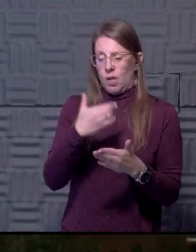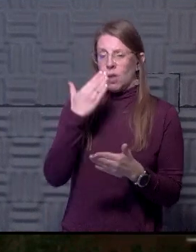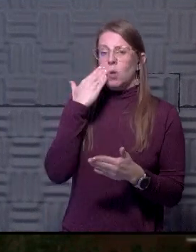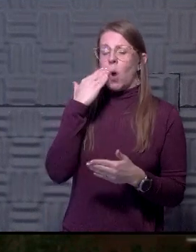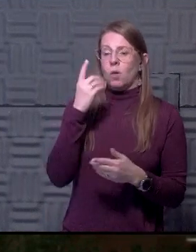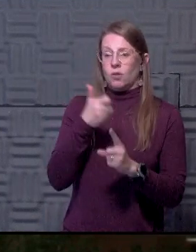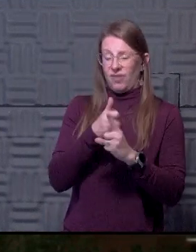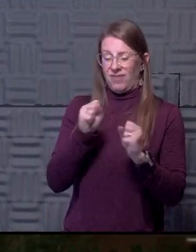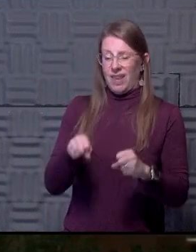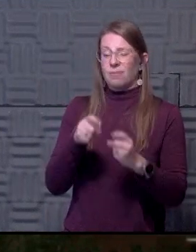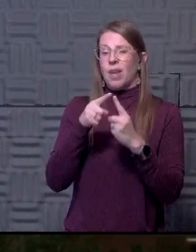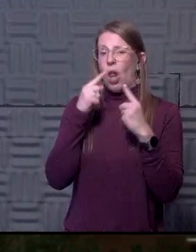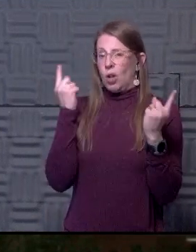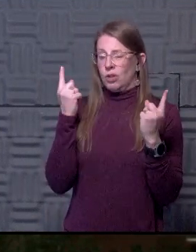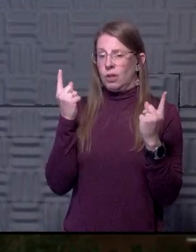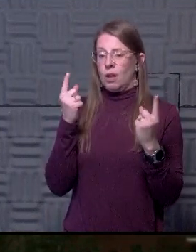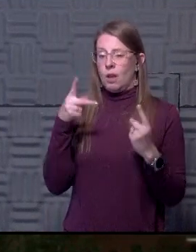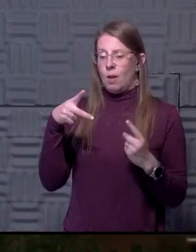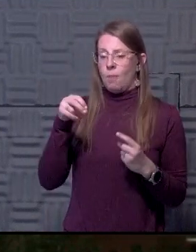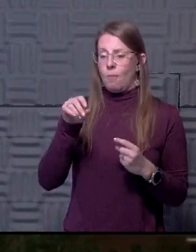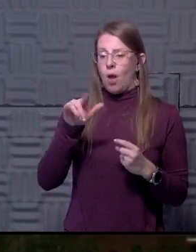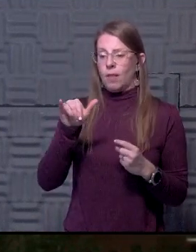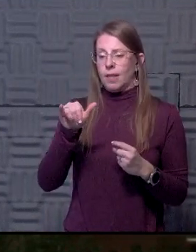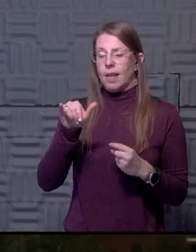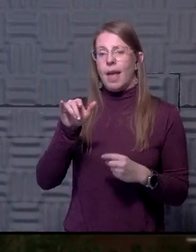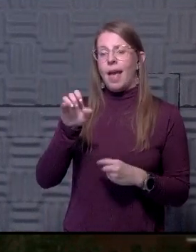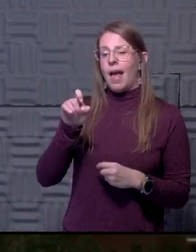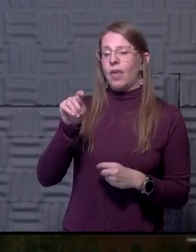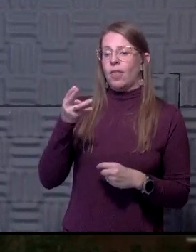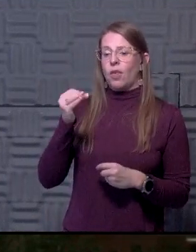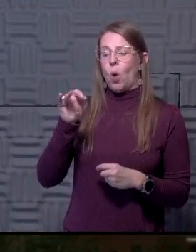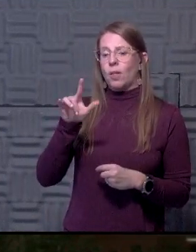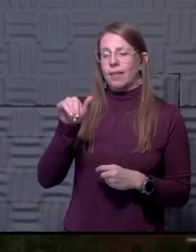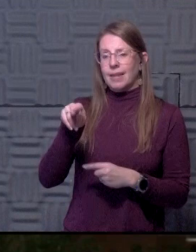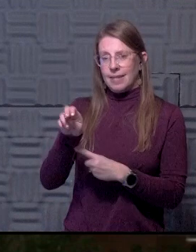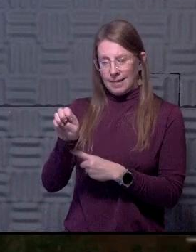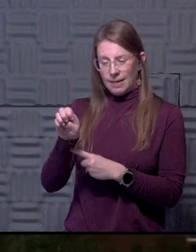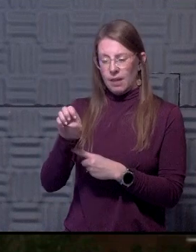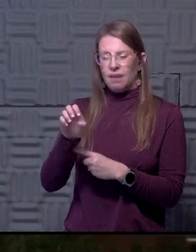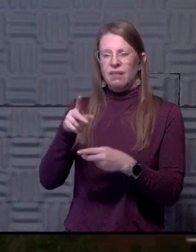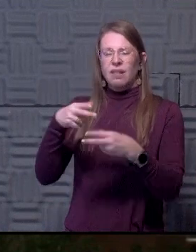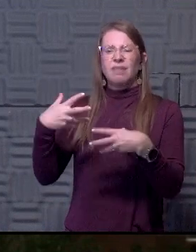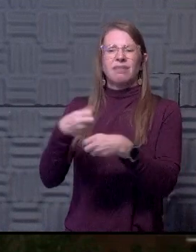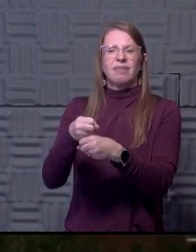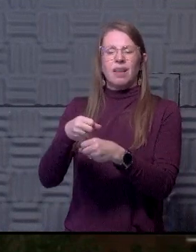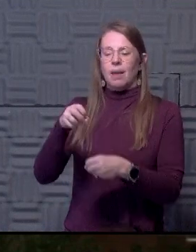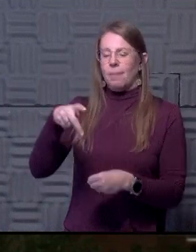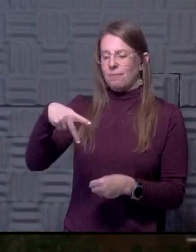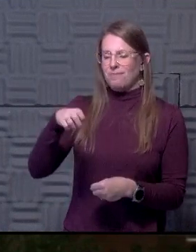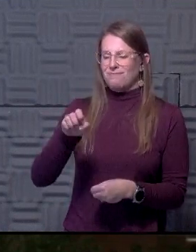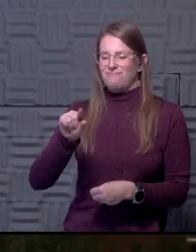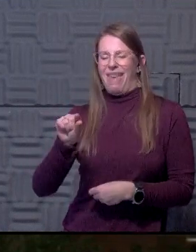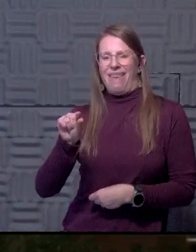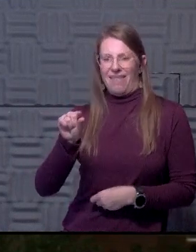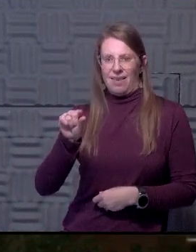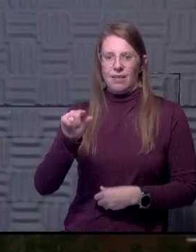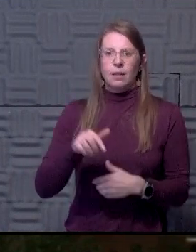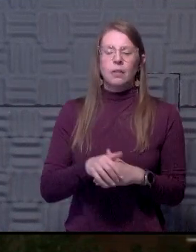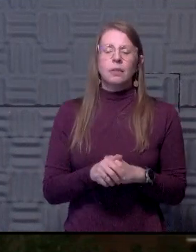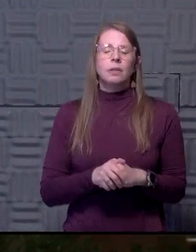be allergic to is polyethylene glycol, otherwise known as PEG. That is the compound that we